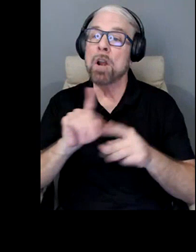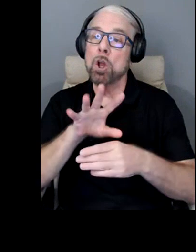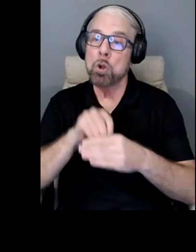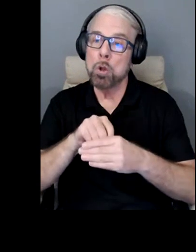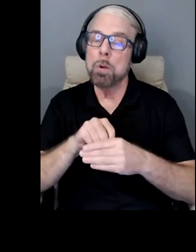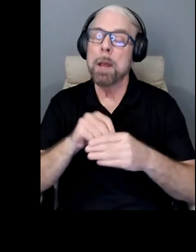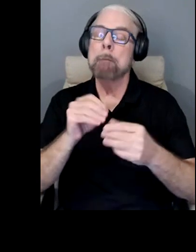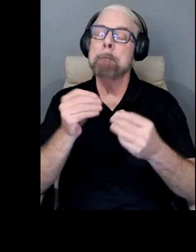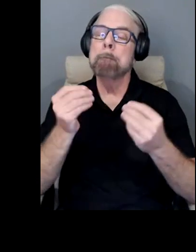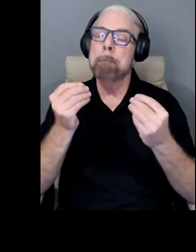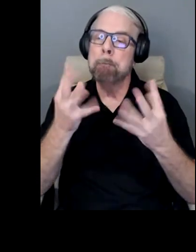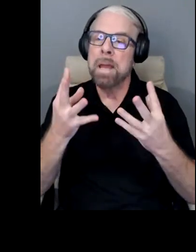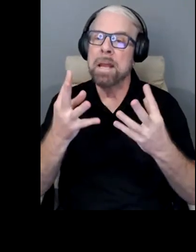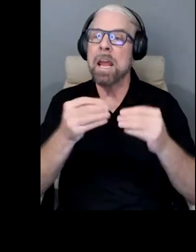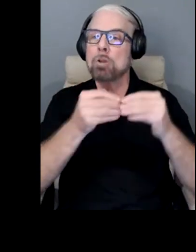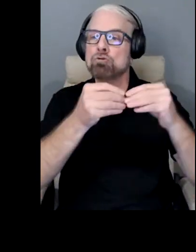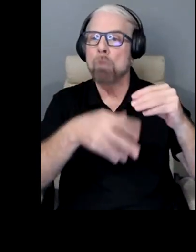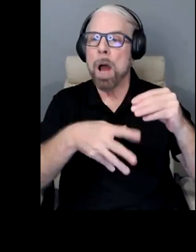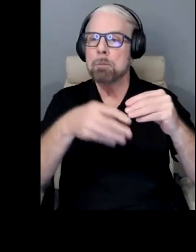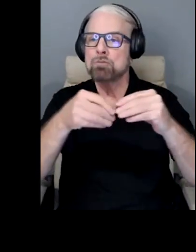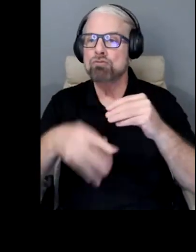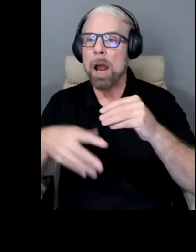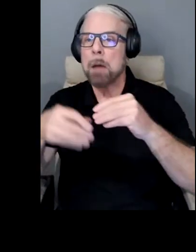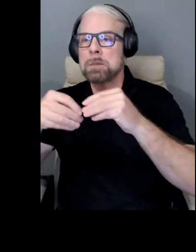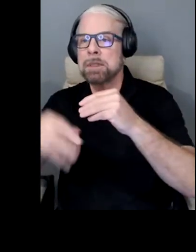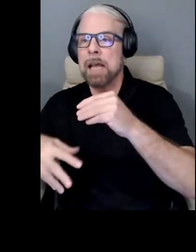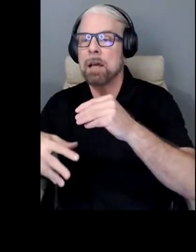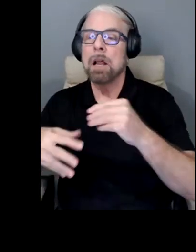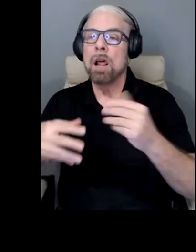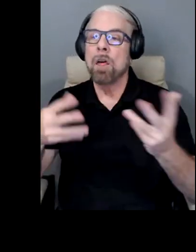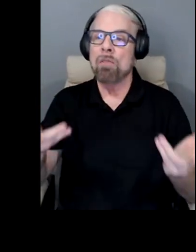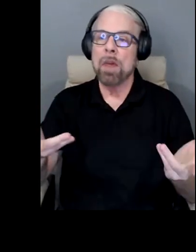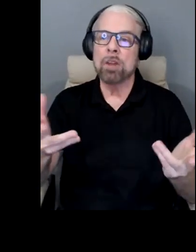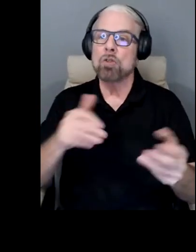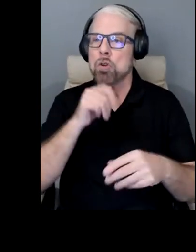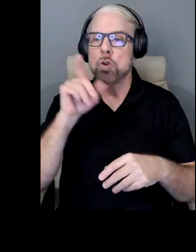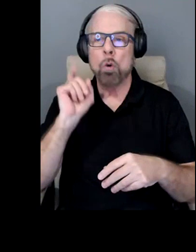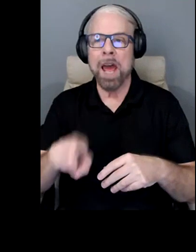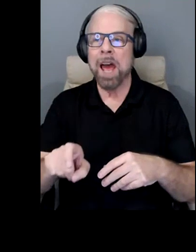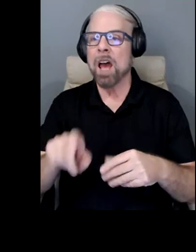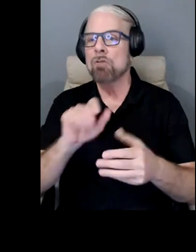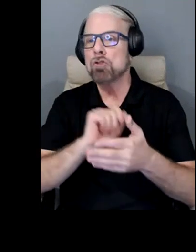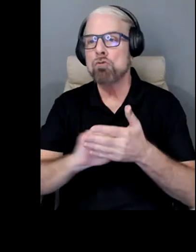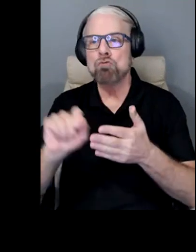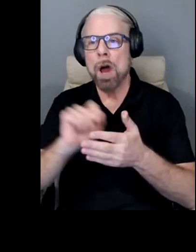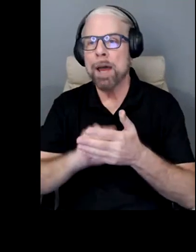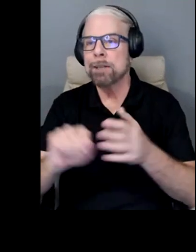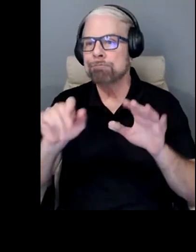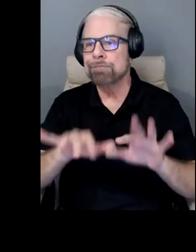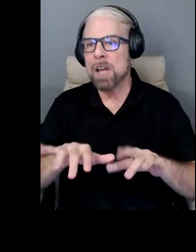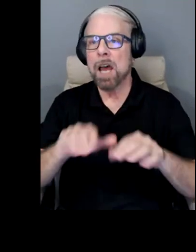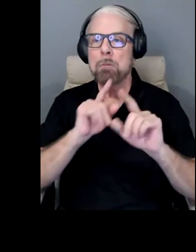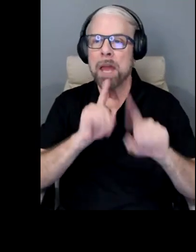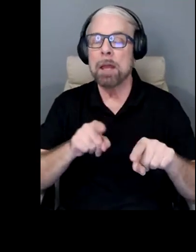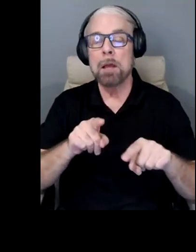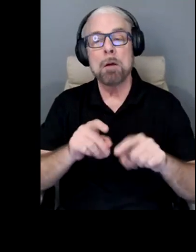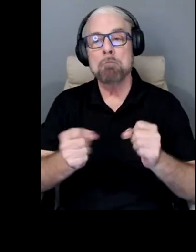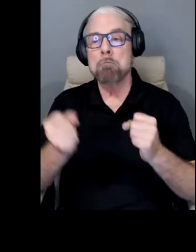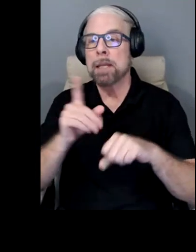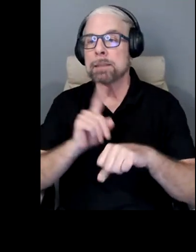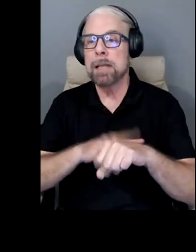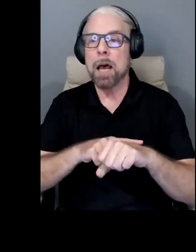number of drop-down lists so that you're not having to free write answers into it. So it's really going through in many instances and